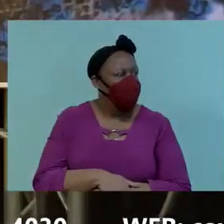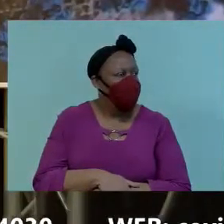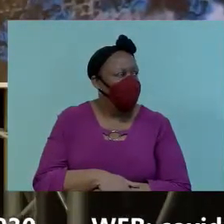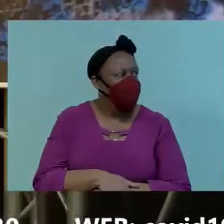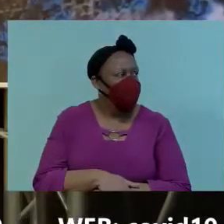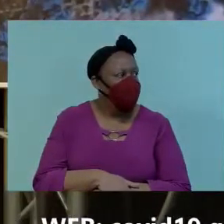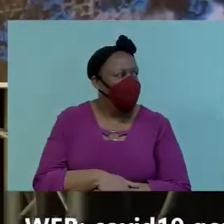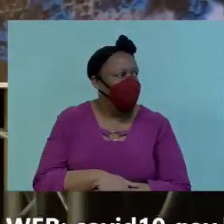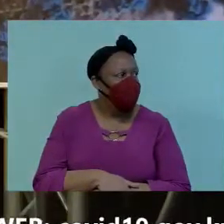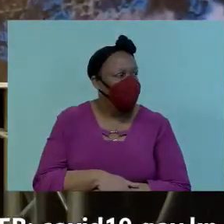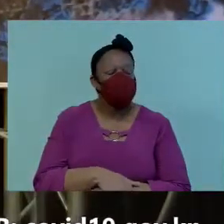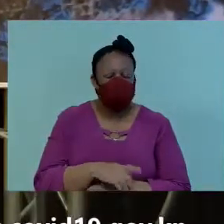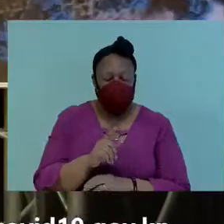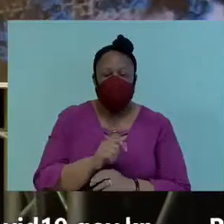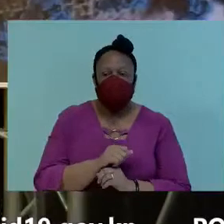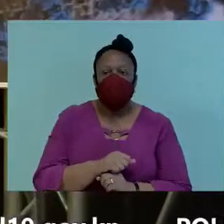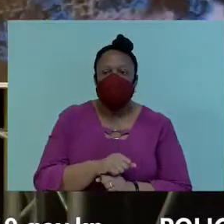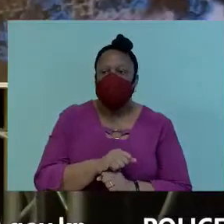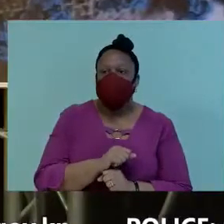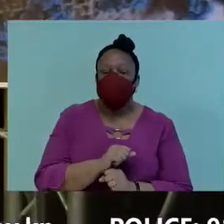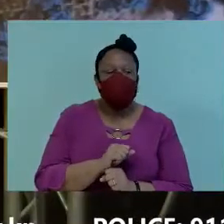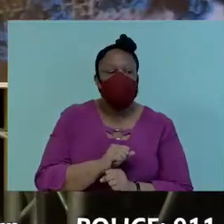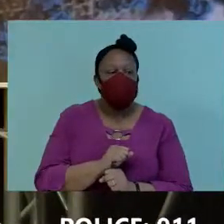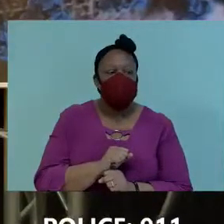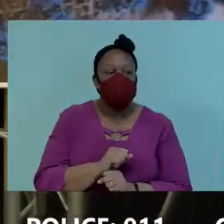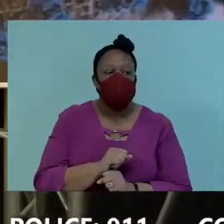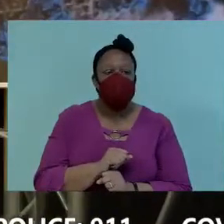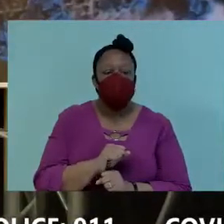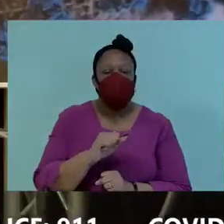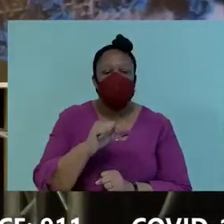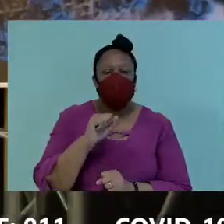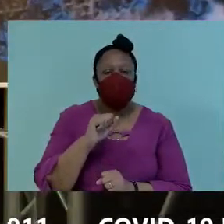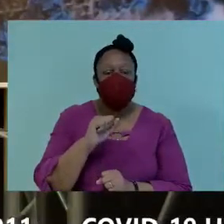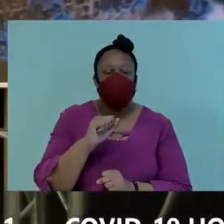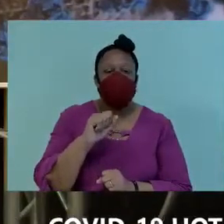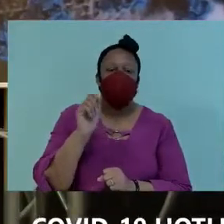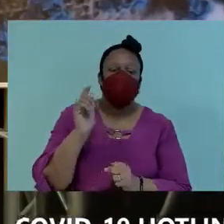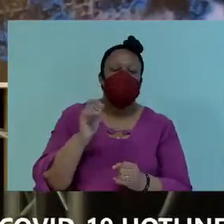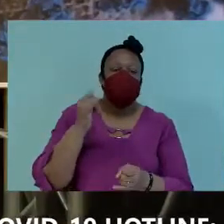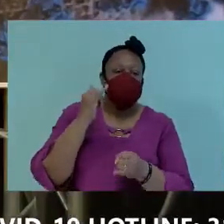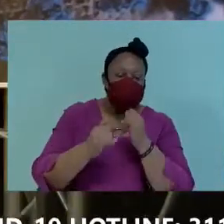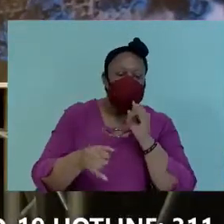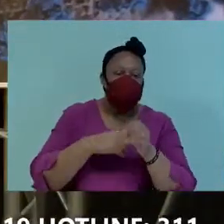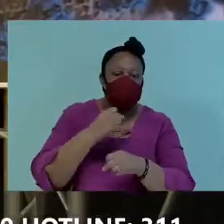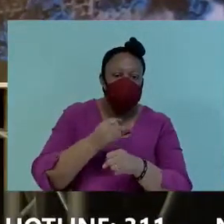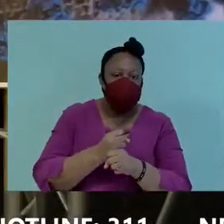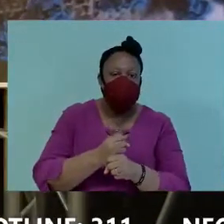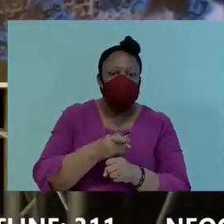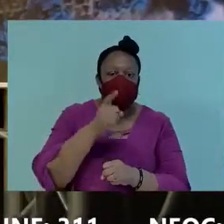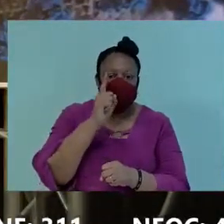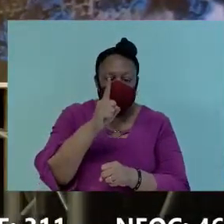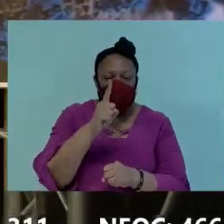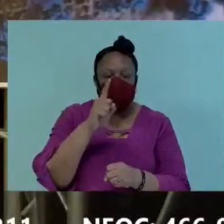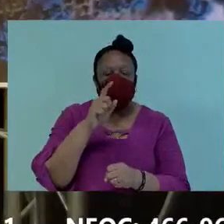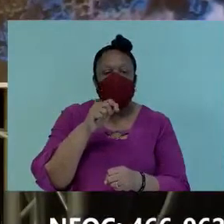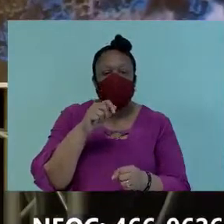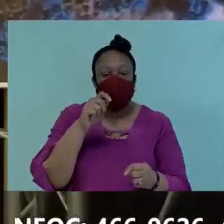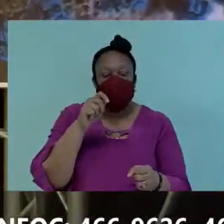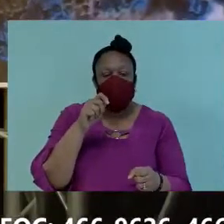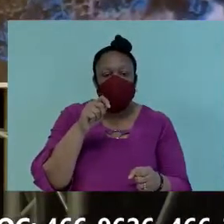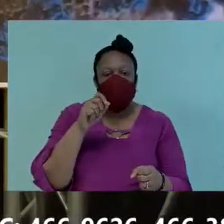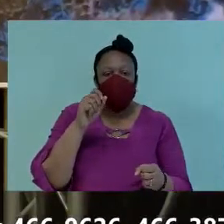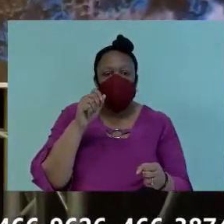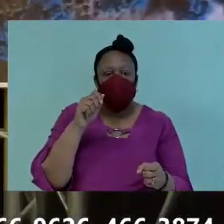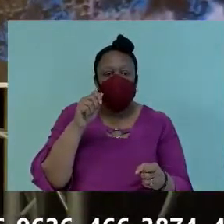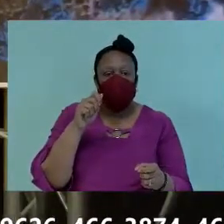week 21 of 2019. Other bodily harm, well, wounding. There was 1 wounding last year, none this